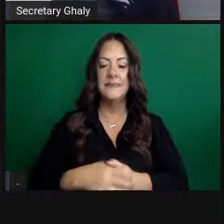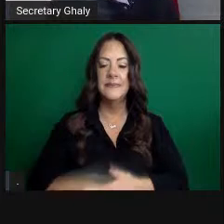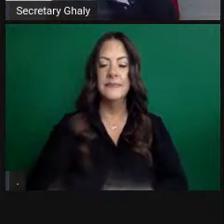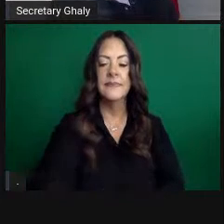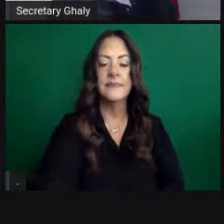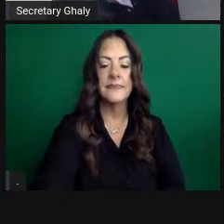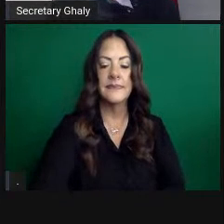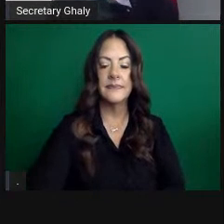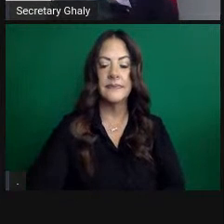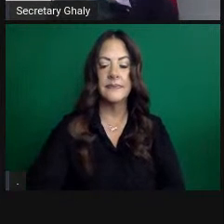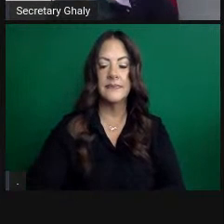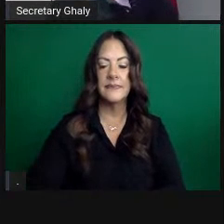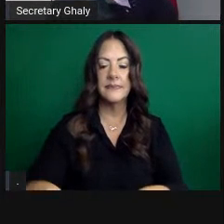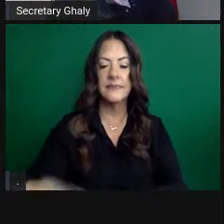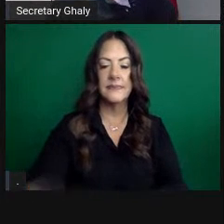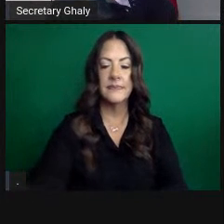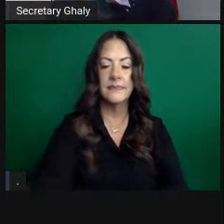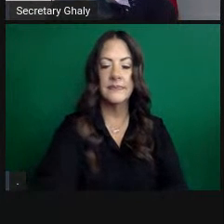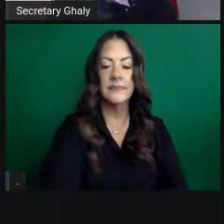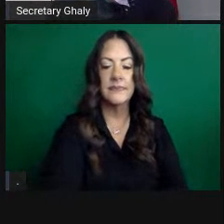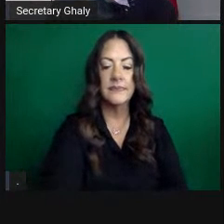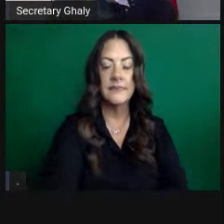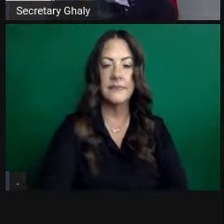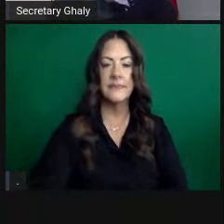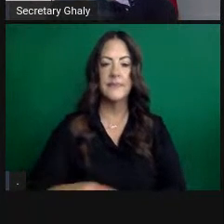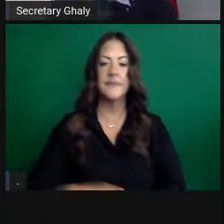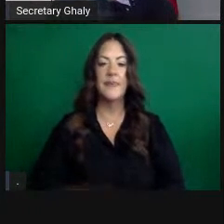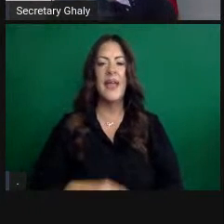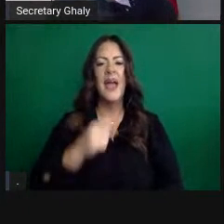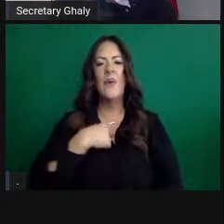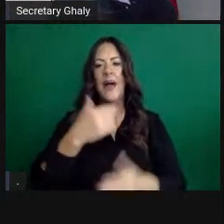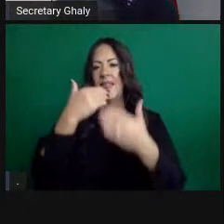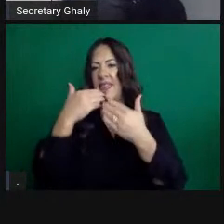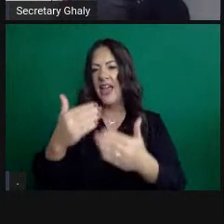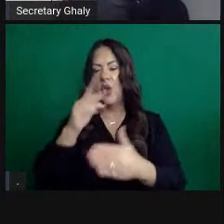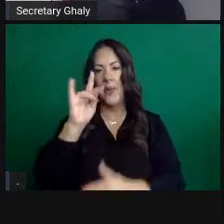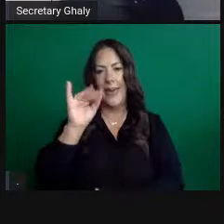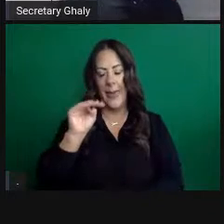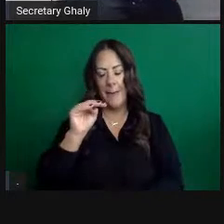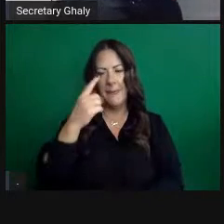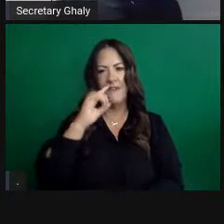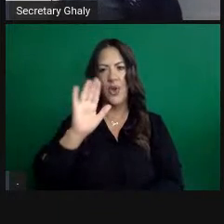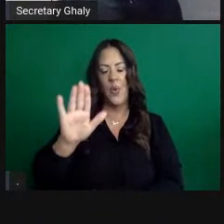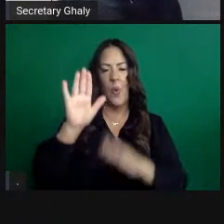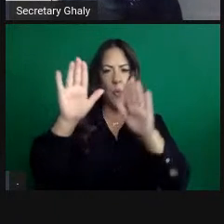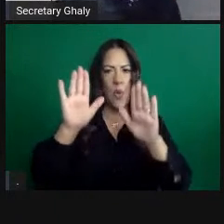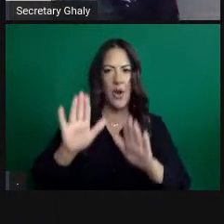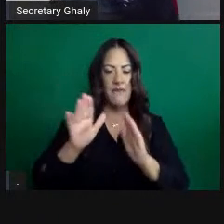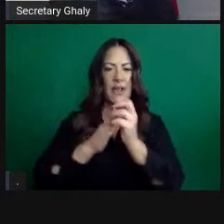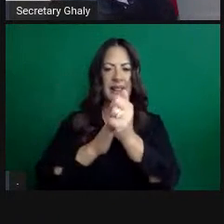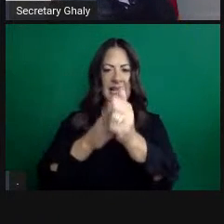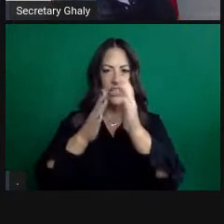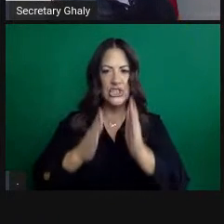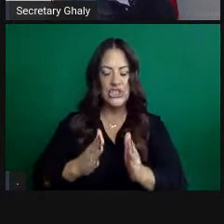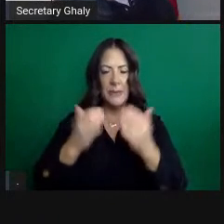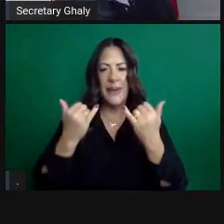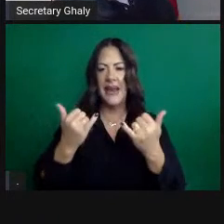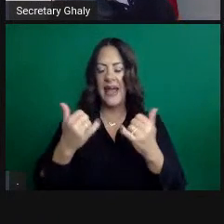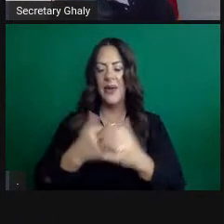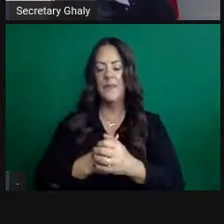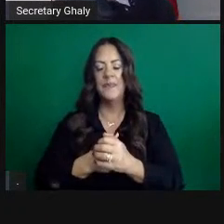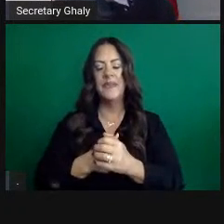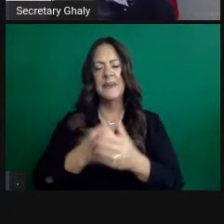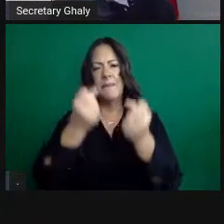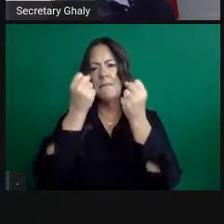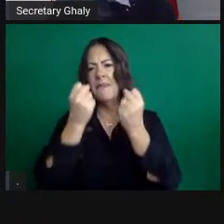Kim, thank you, and really just acknowledge your tremendous leadership at this moment for